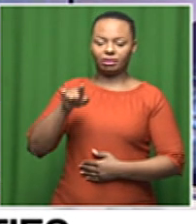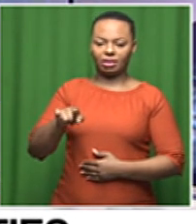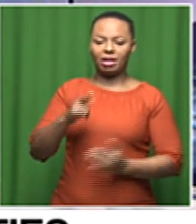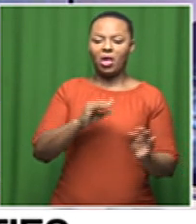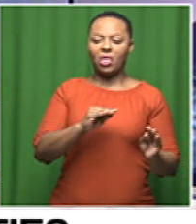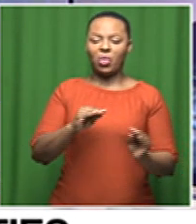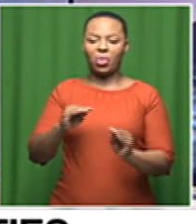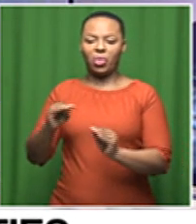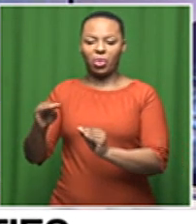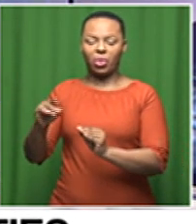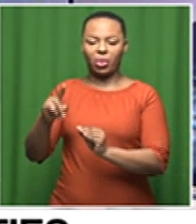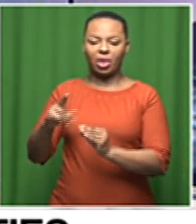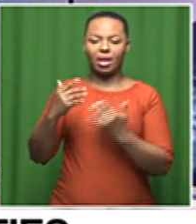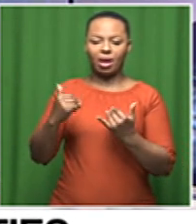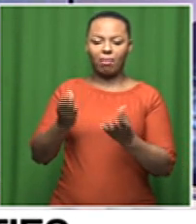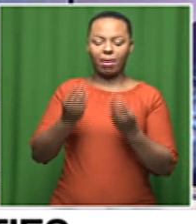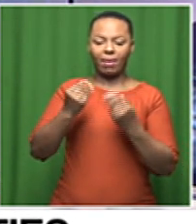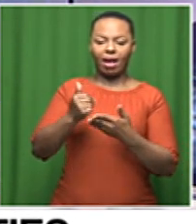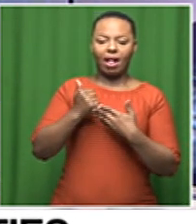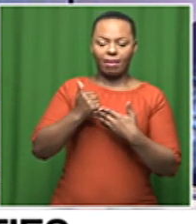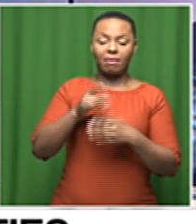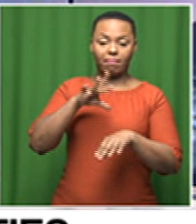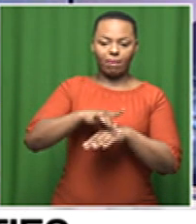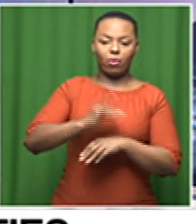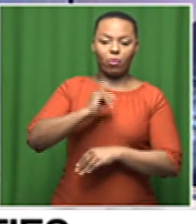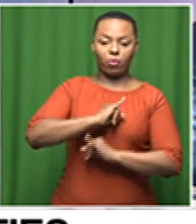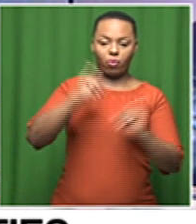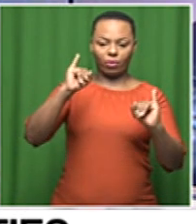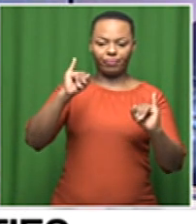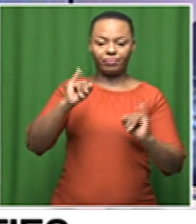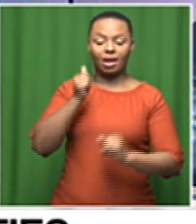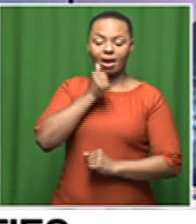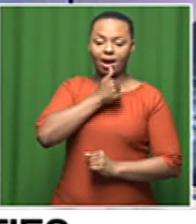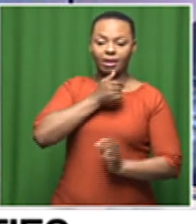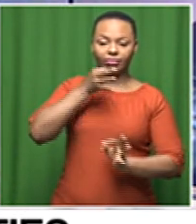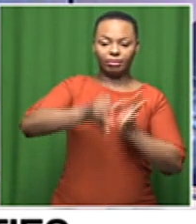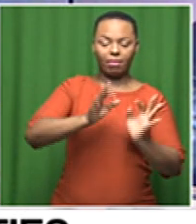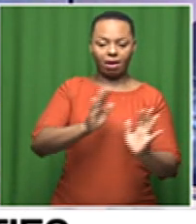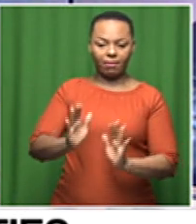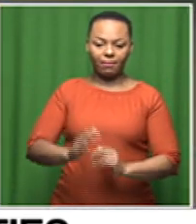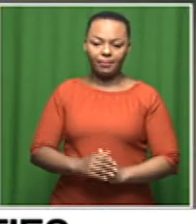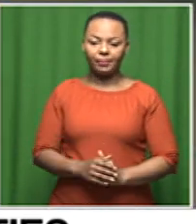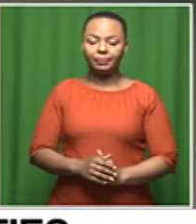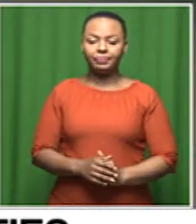actually needed. Her aunt Eunice Motswane spoke to producer Wandile Mfukeng about their experience. Take a listen.